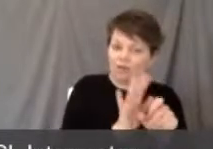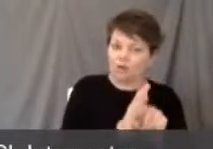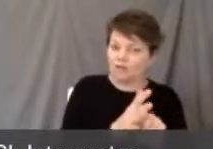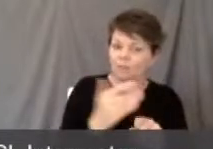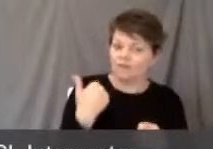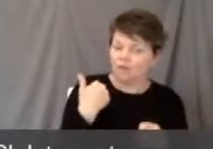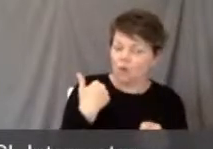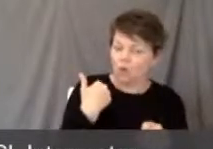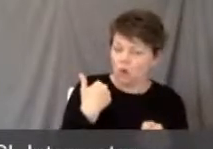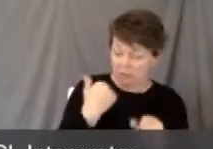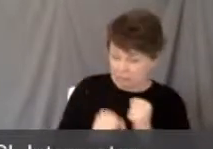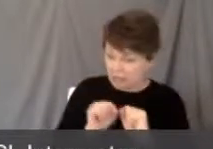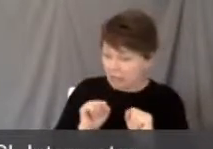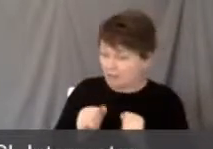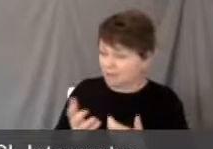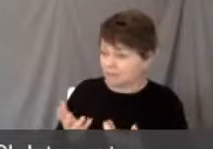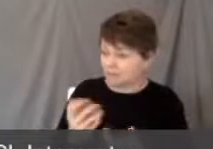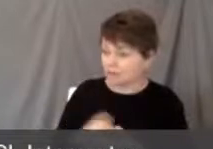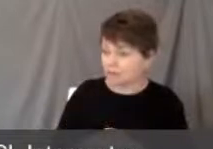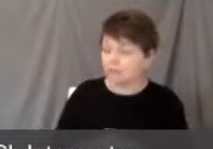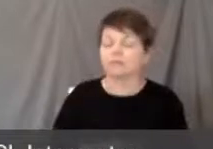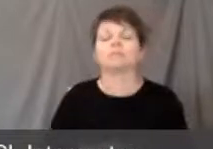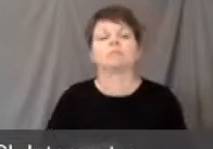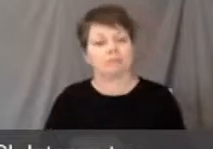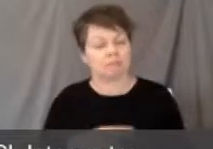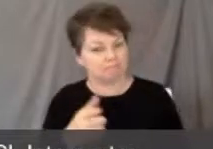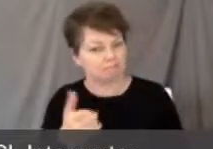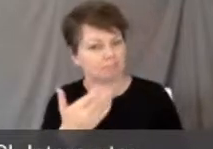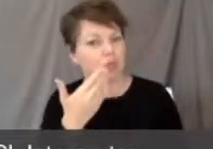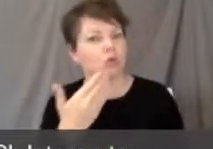Yeah, that's an interesting question. I